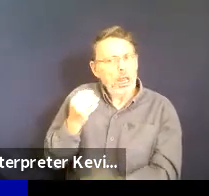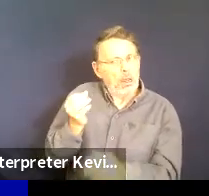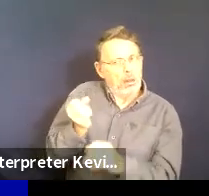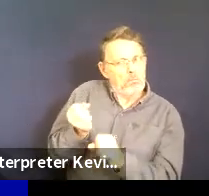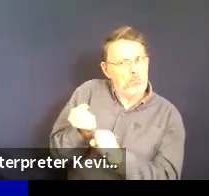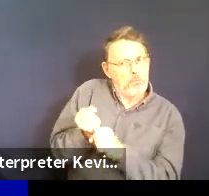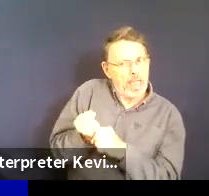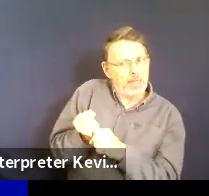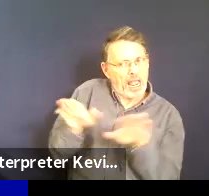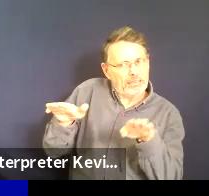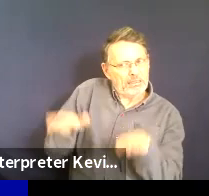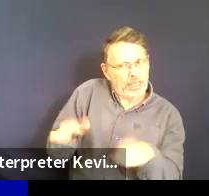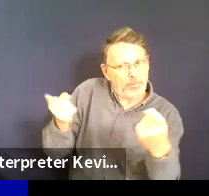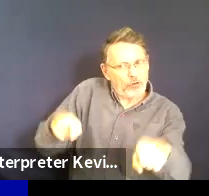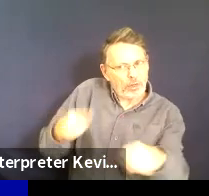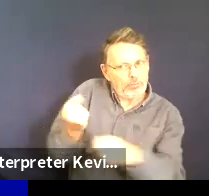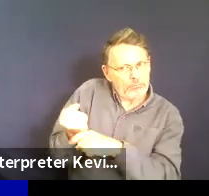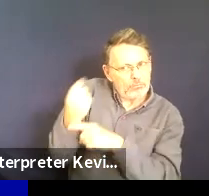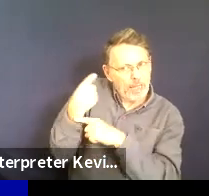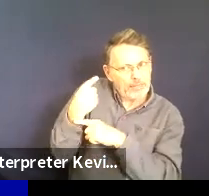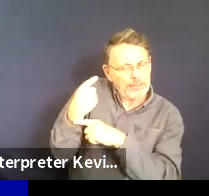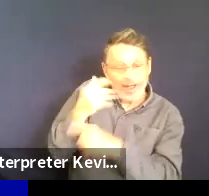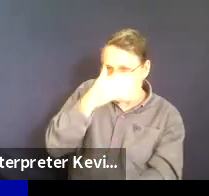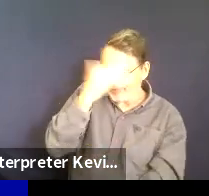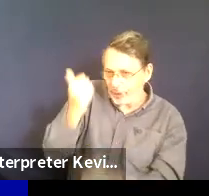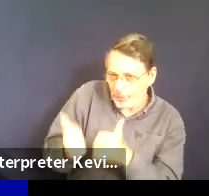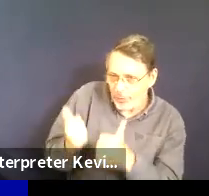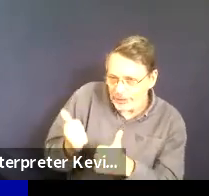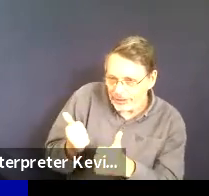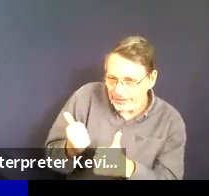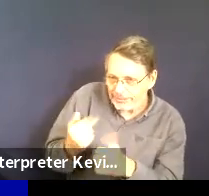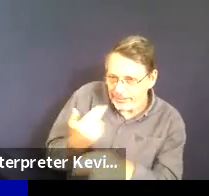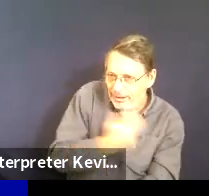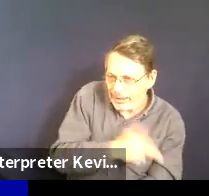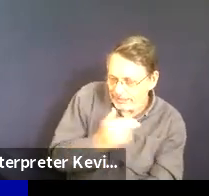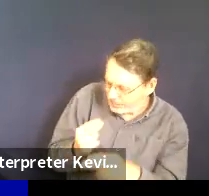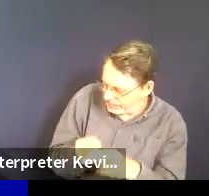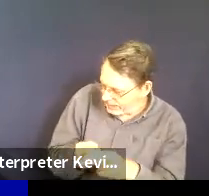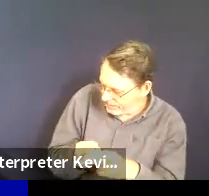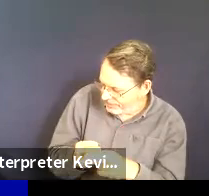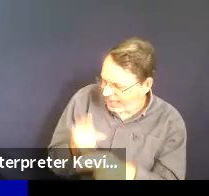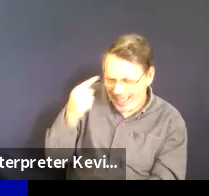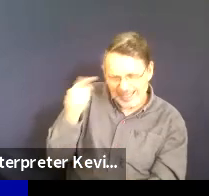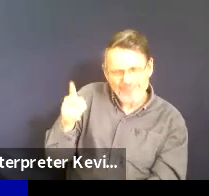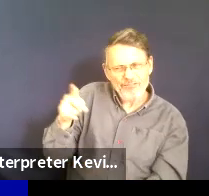settlement agreement maybe last year, and I apologize, I forget the hospital. I do believe it was one in